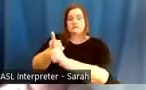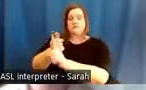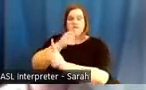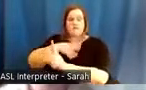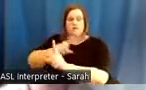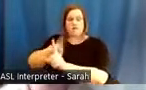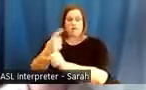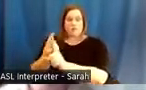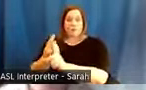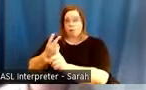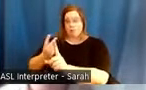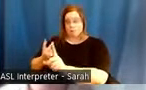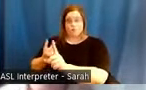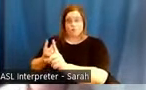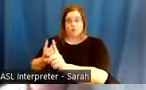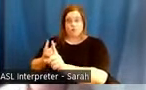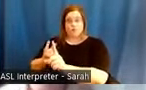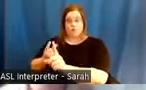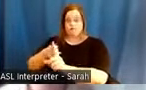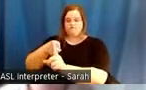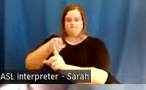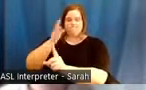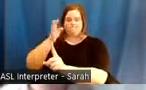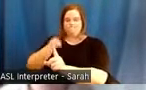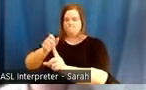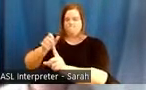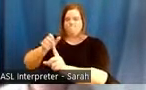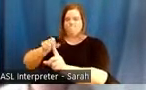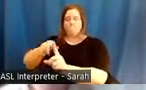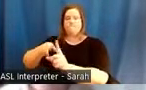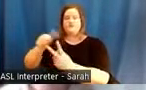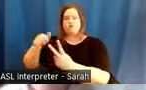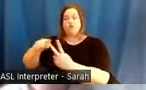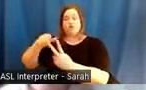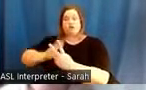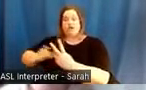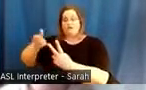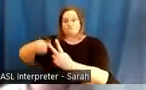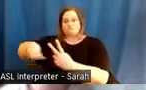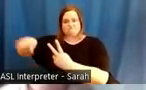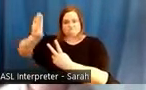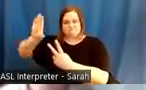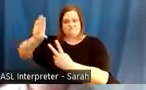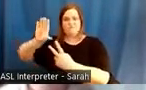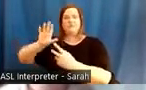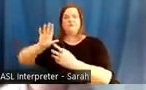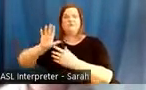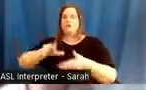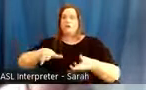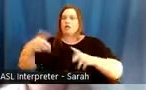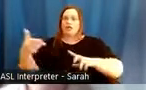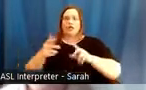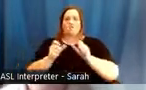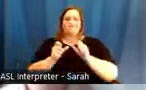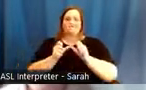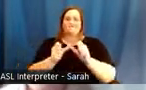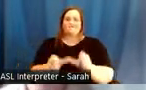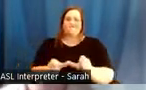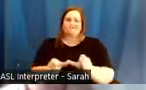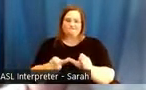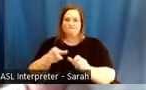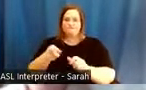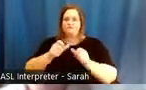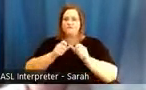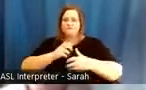his SLP decided to give up the other client. The dysfunction continued. She remained angry